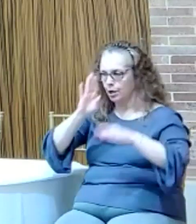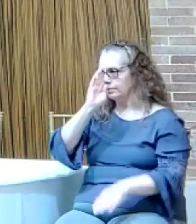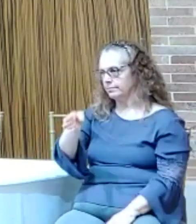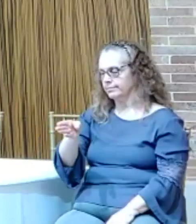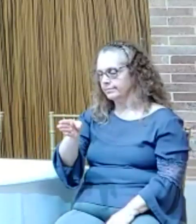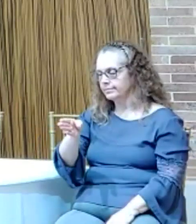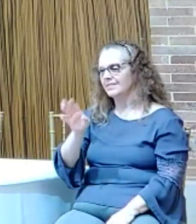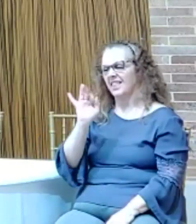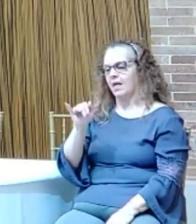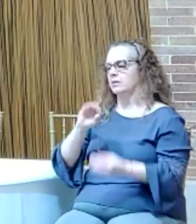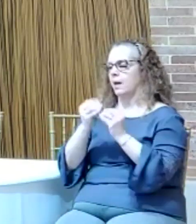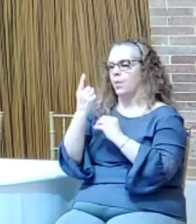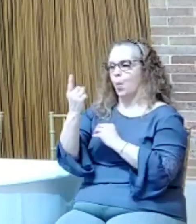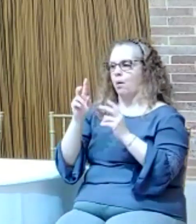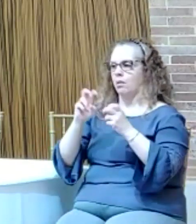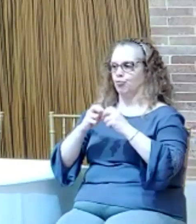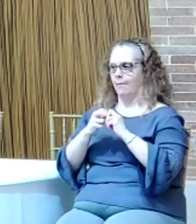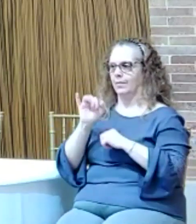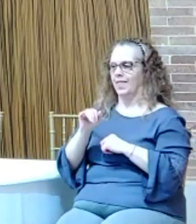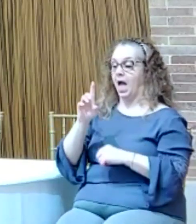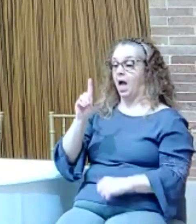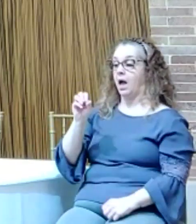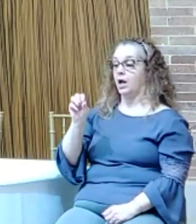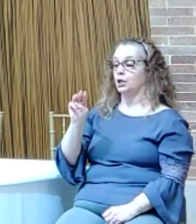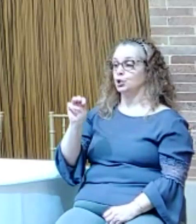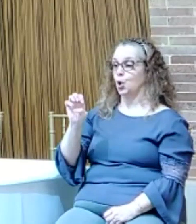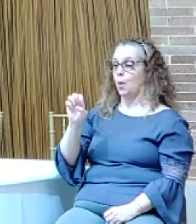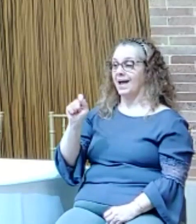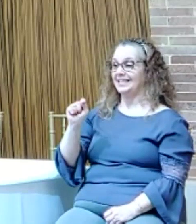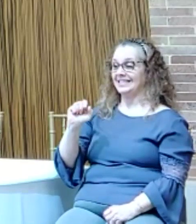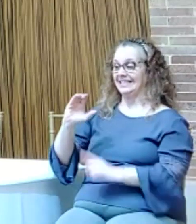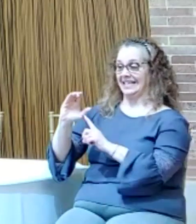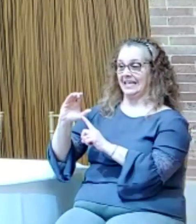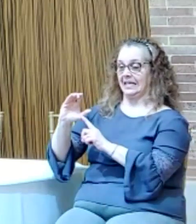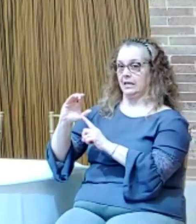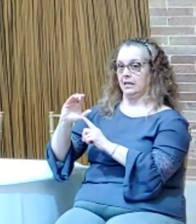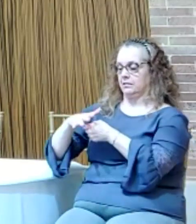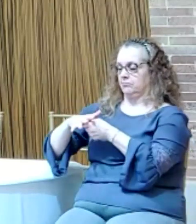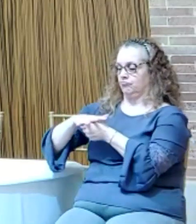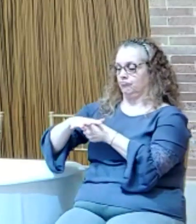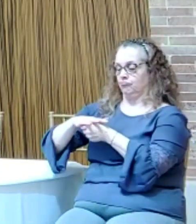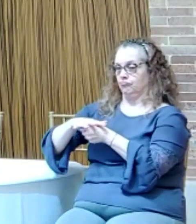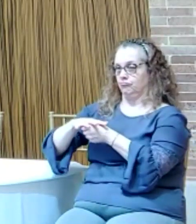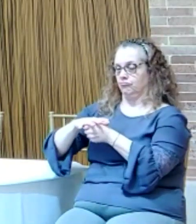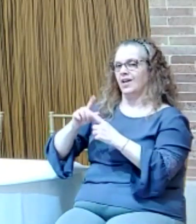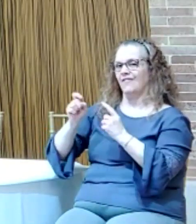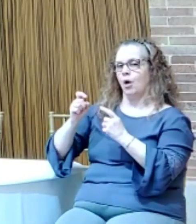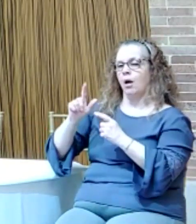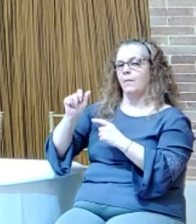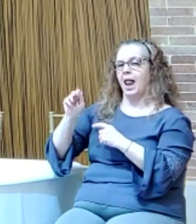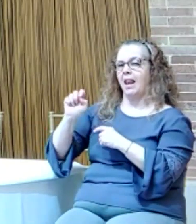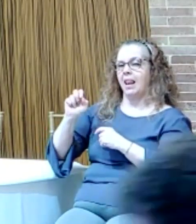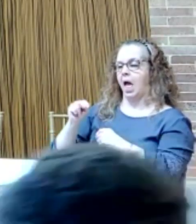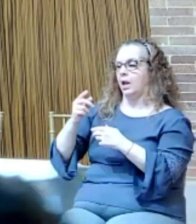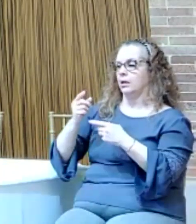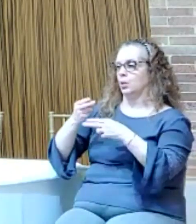our number one issue and that word domestic comes from the Latin domas for home so let's